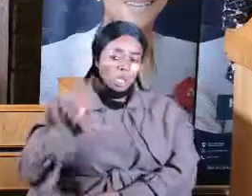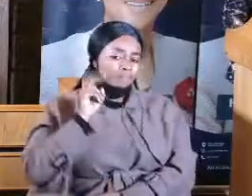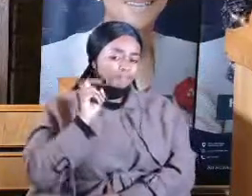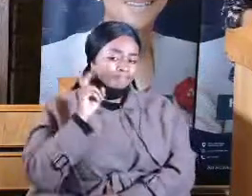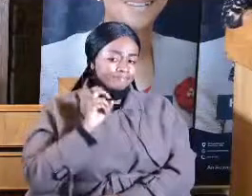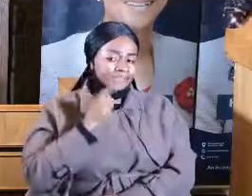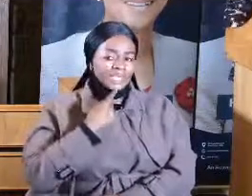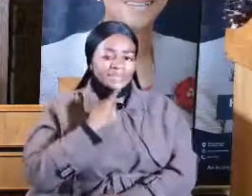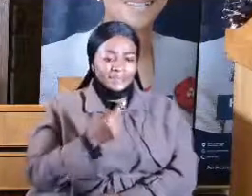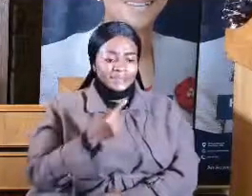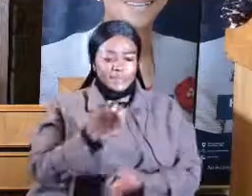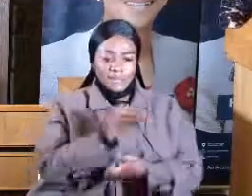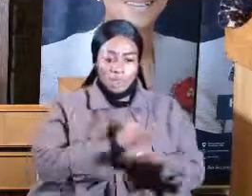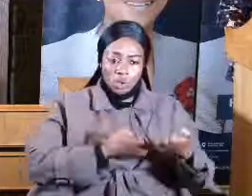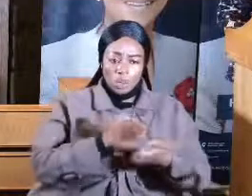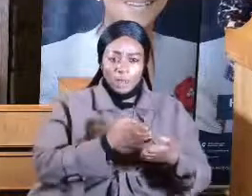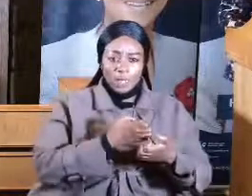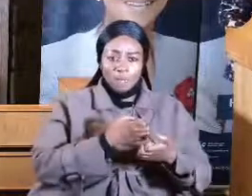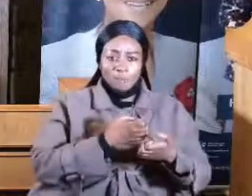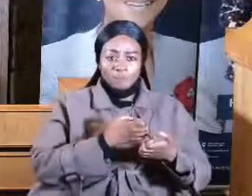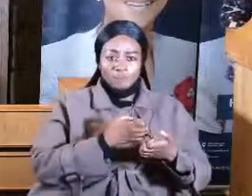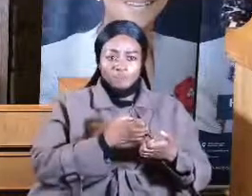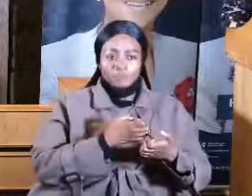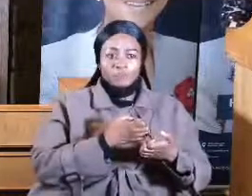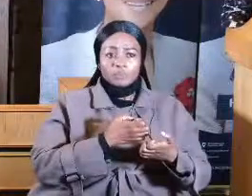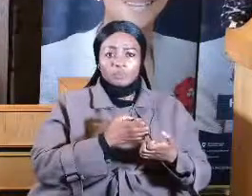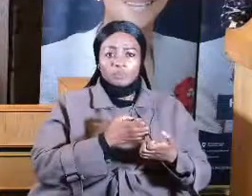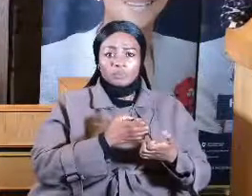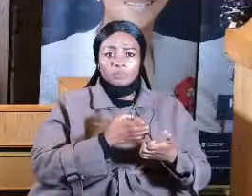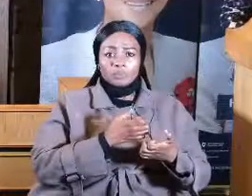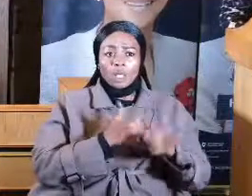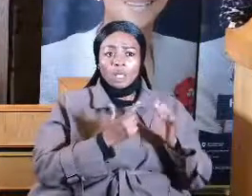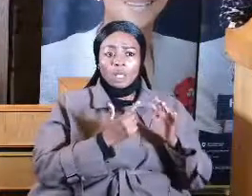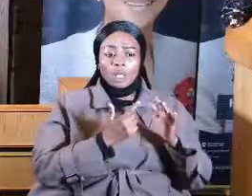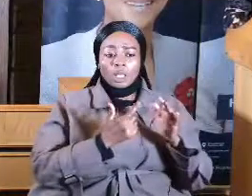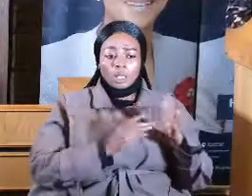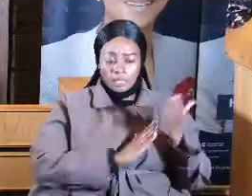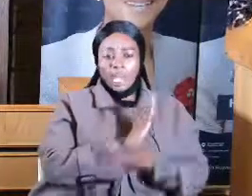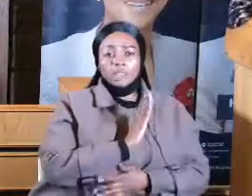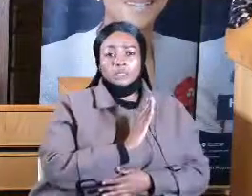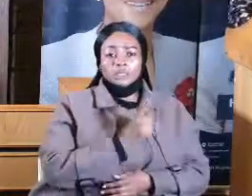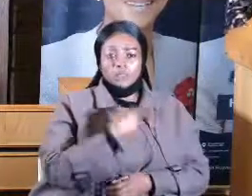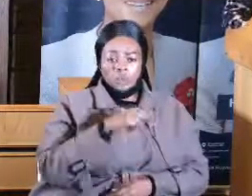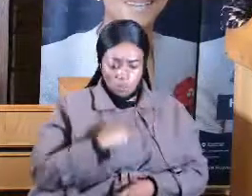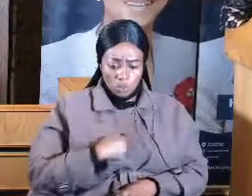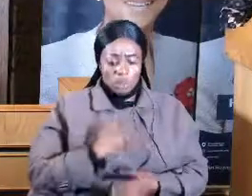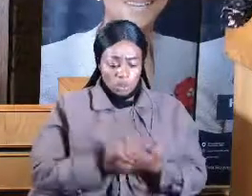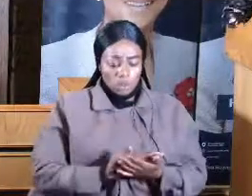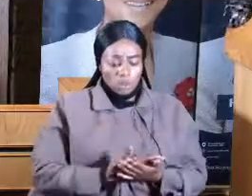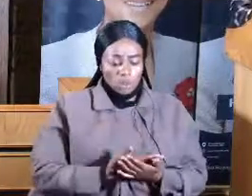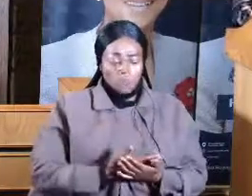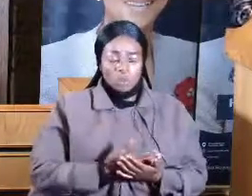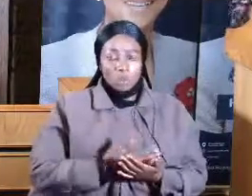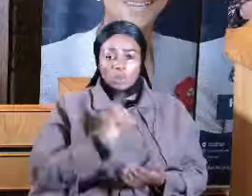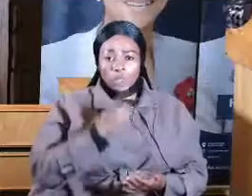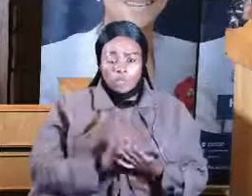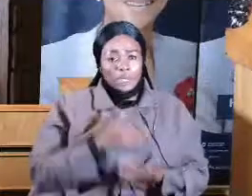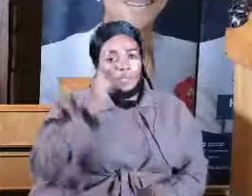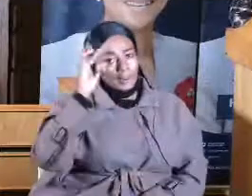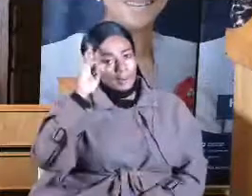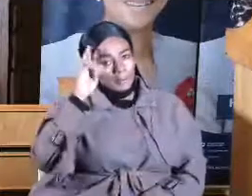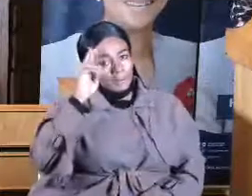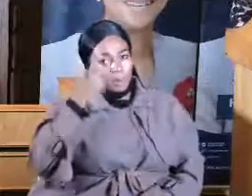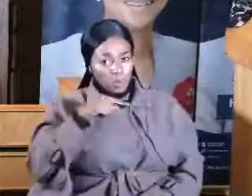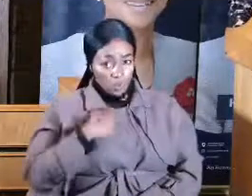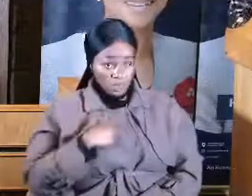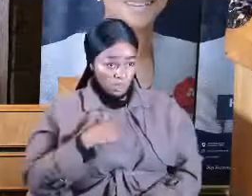like economic justice. We must also remember that legally, you can be as radical as you want to, and you can be as willing, like we all are